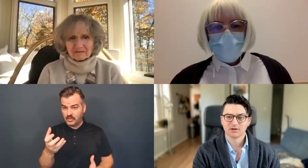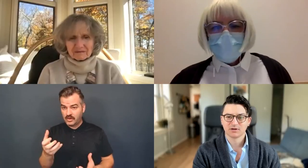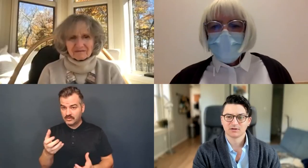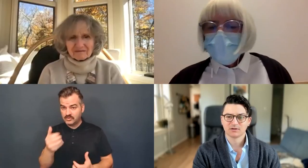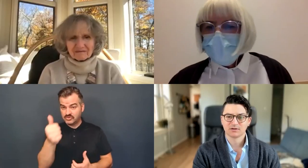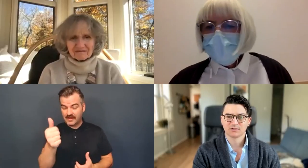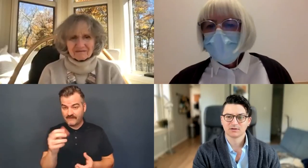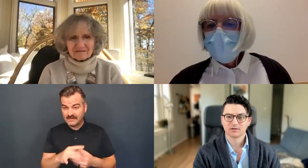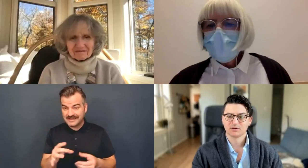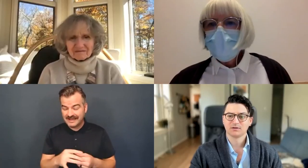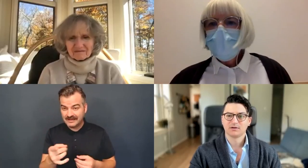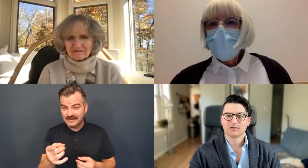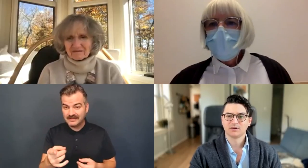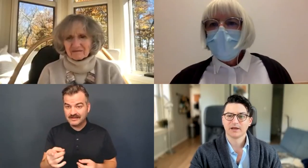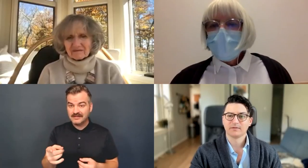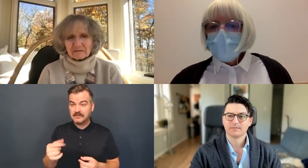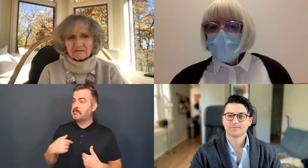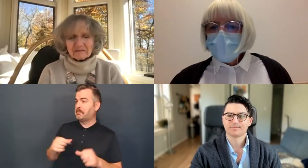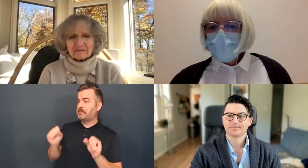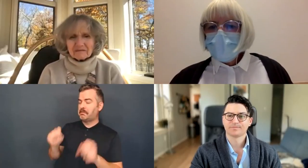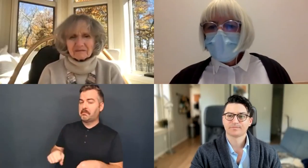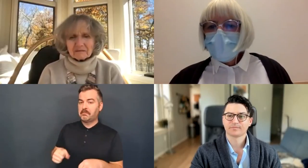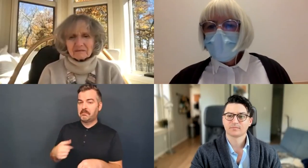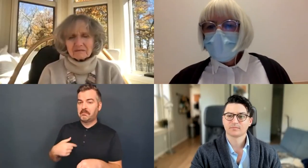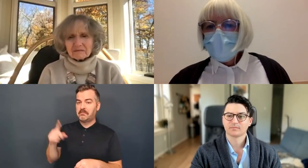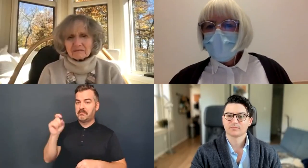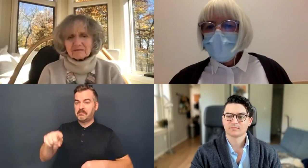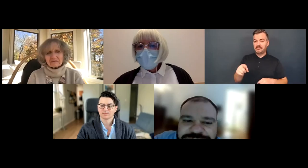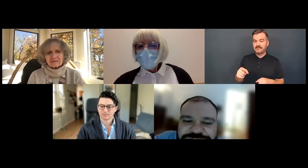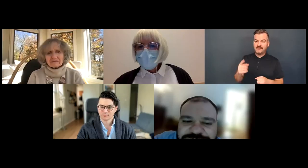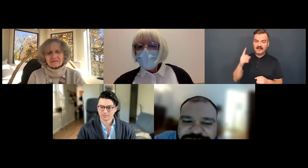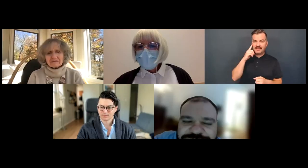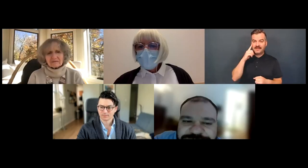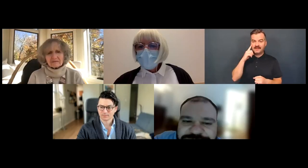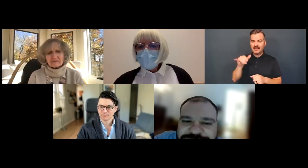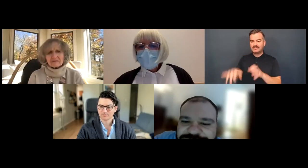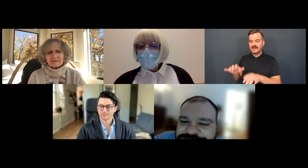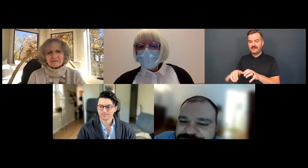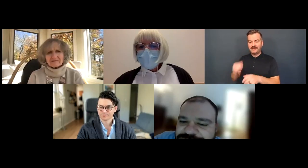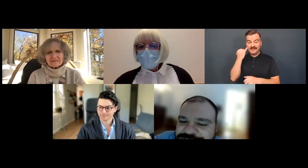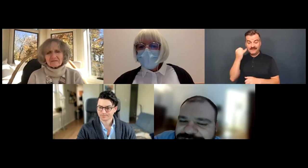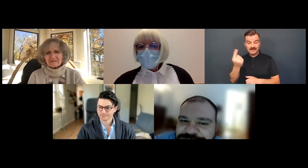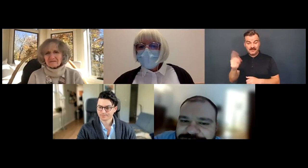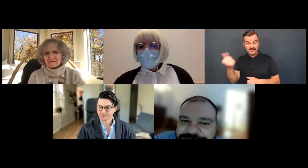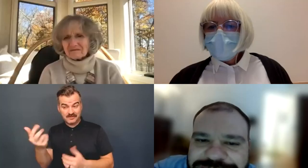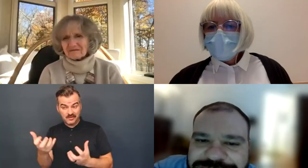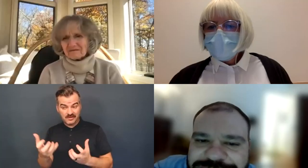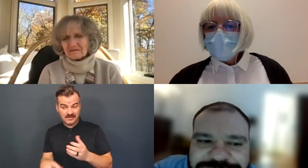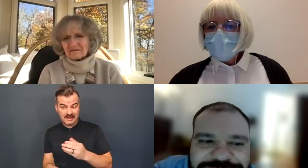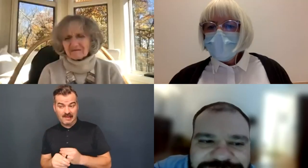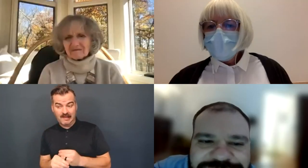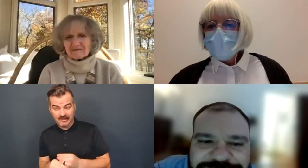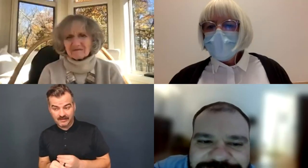Joe? Yeah, I can. I, I, um, I figured I'd, I'd put it in chat and if somebody else had some other